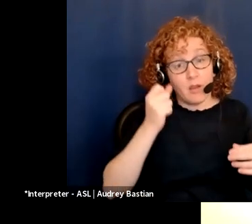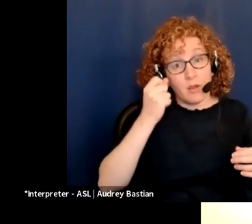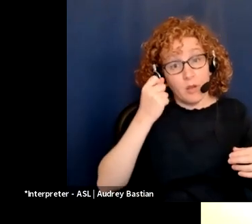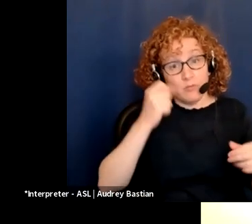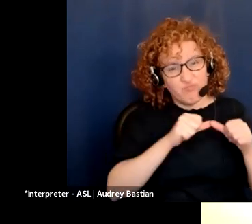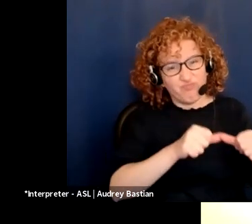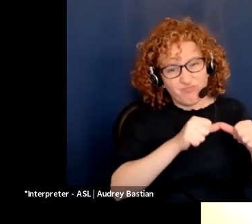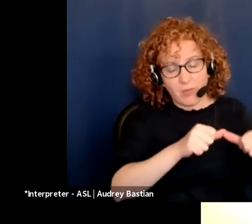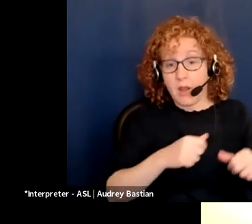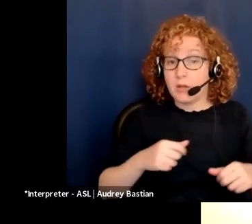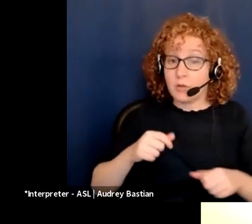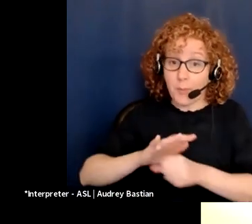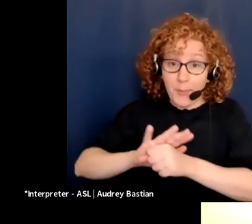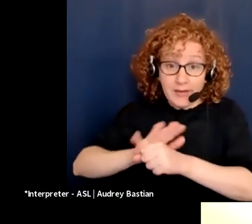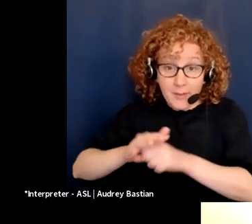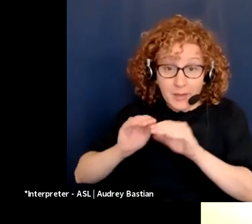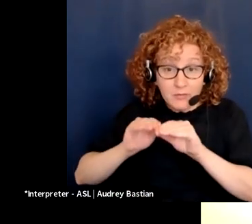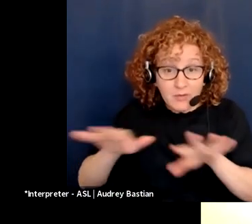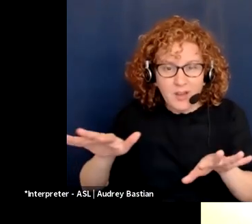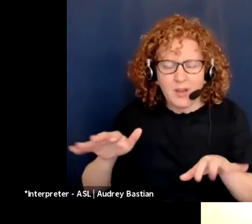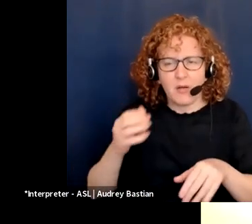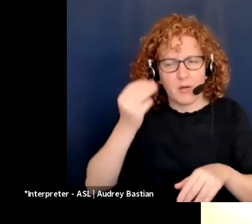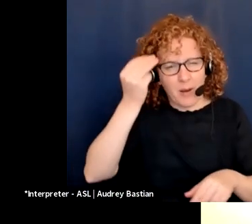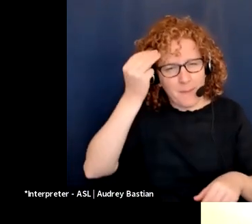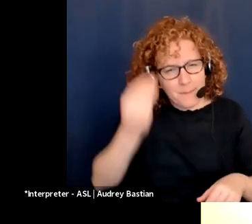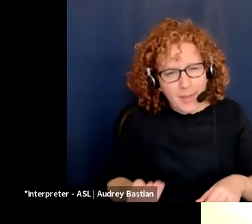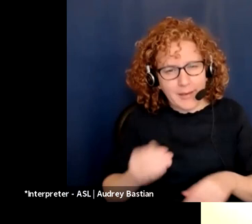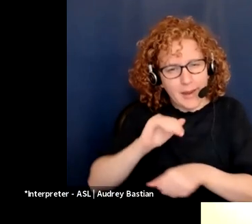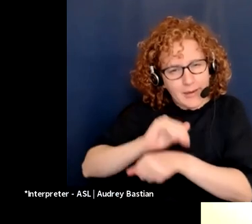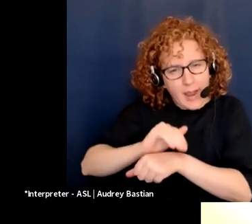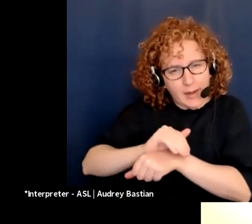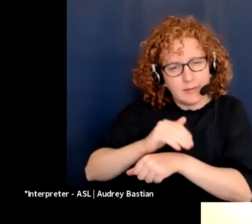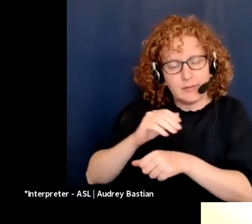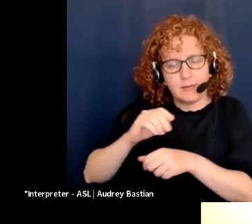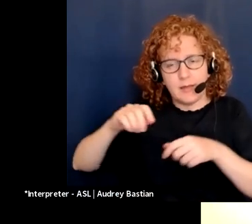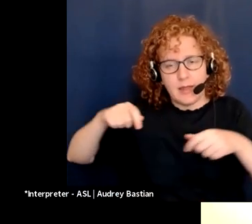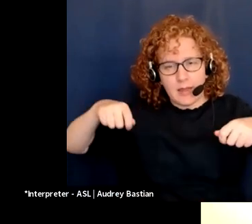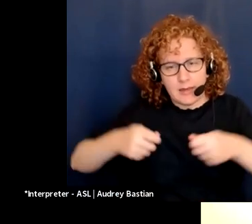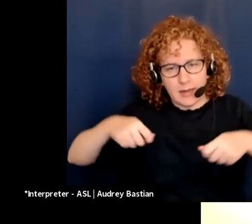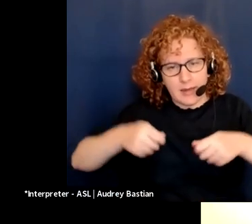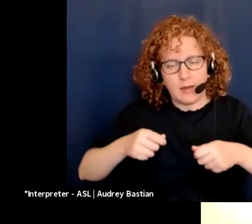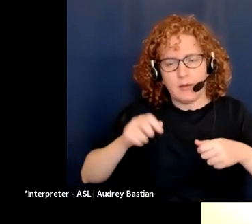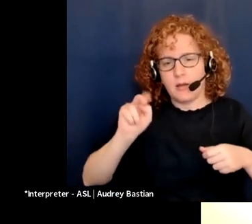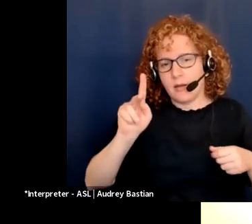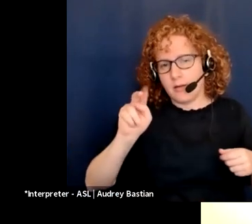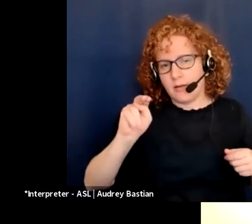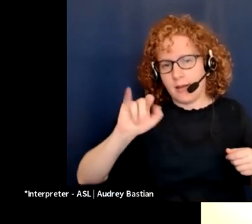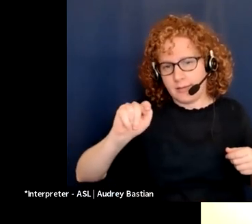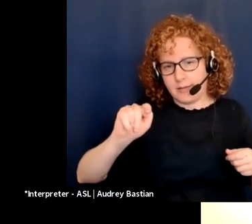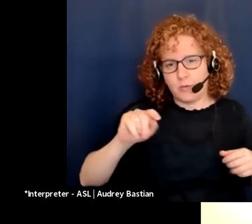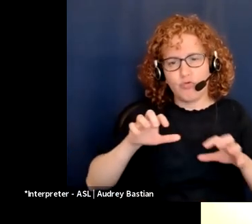have been in a Monday night knitting group, a one Tuesday a month